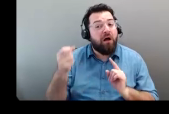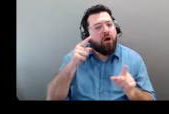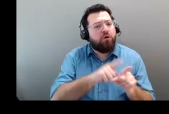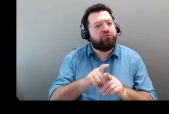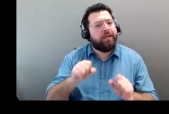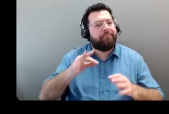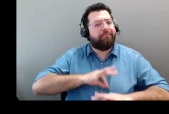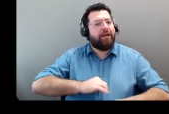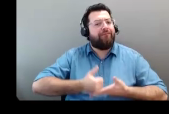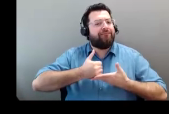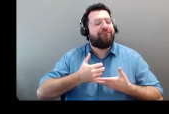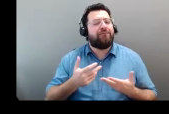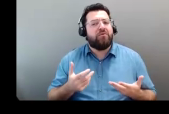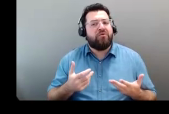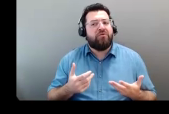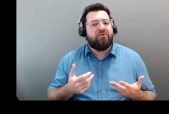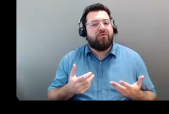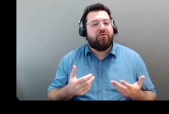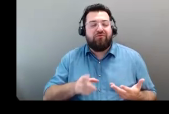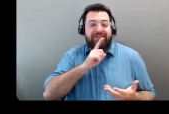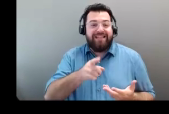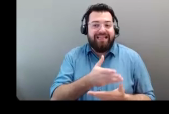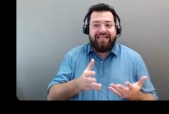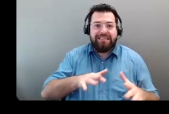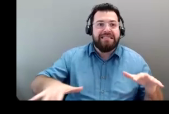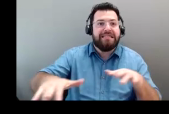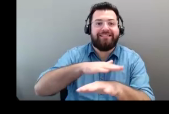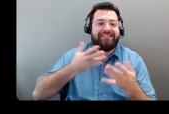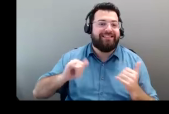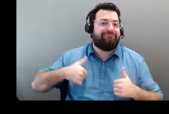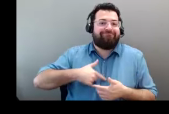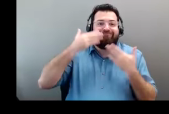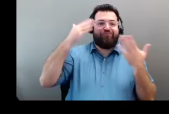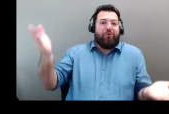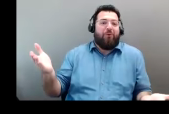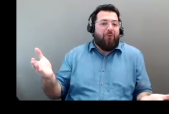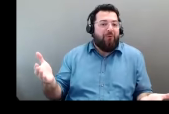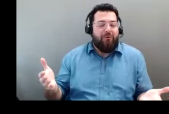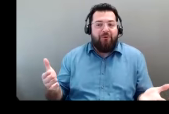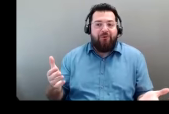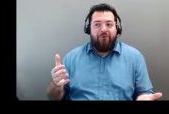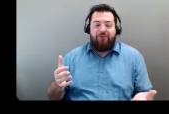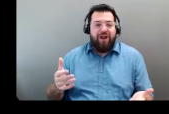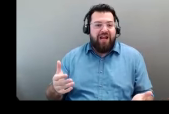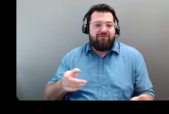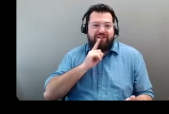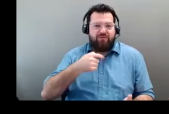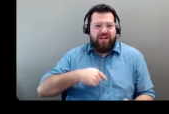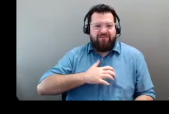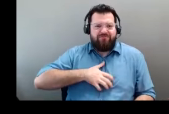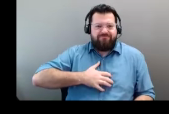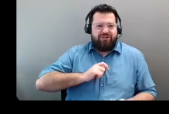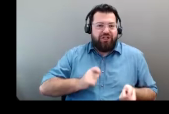helpful. It's uncharted territory. It's kind of sweeping through and changing how we do a lot of things.